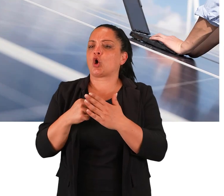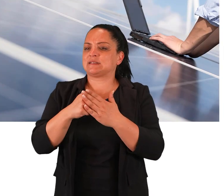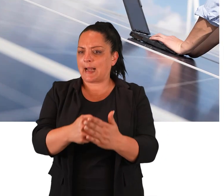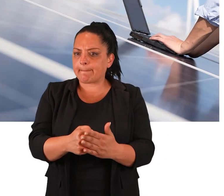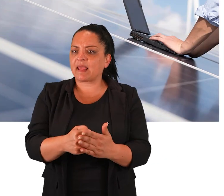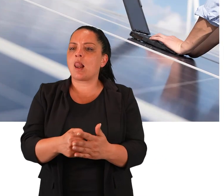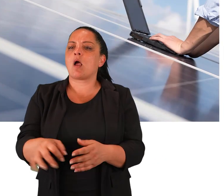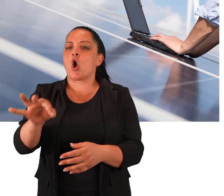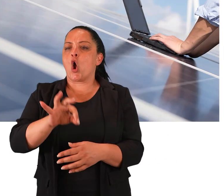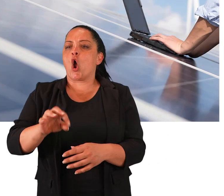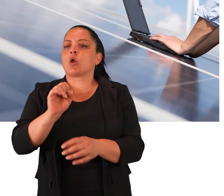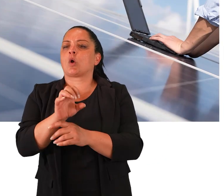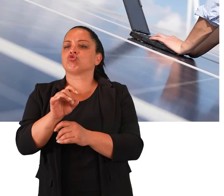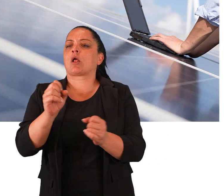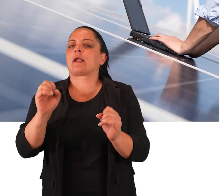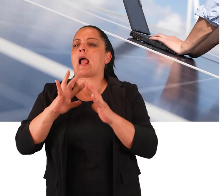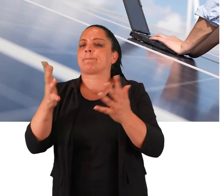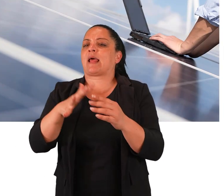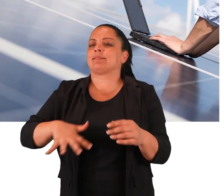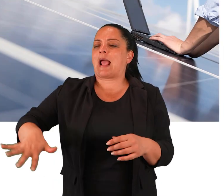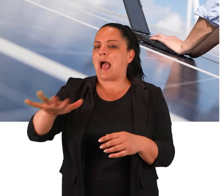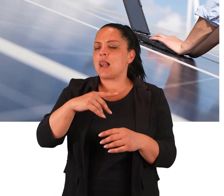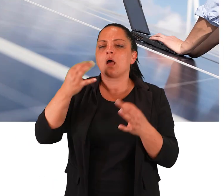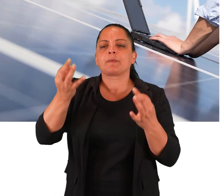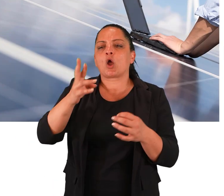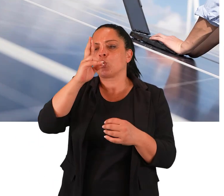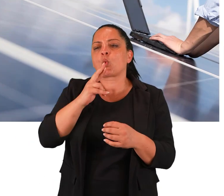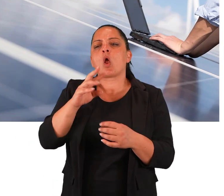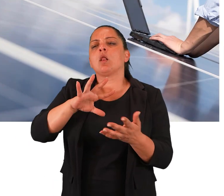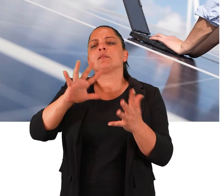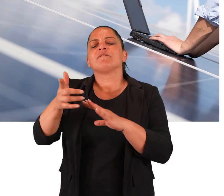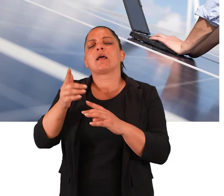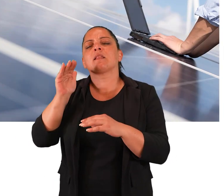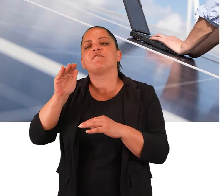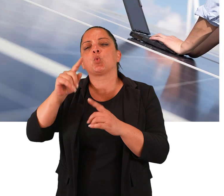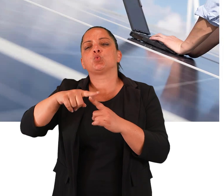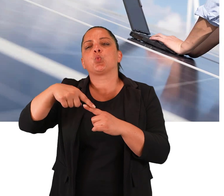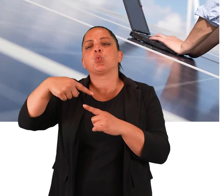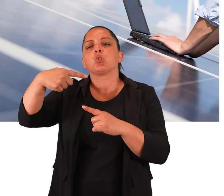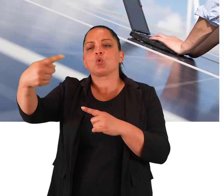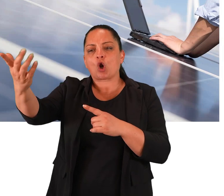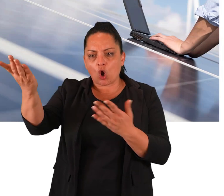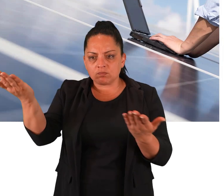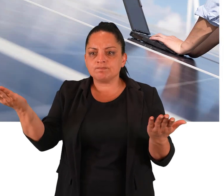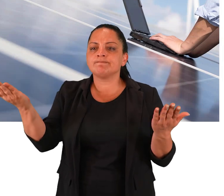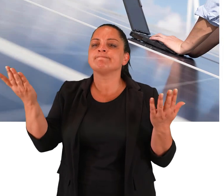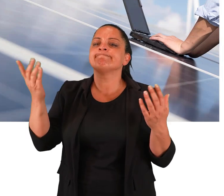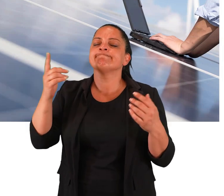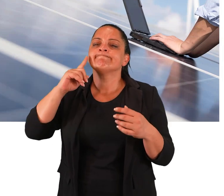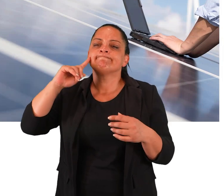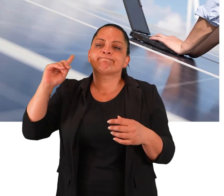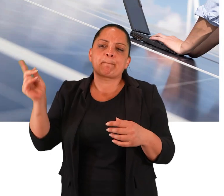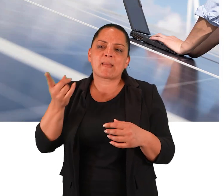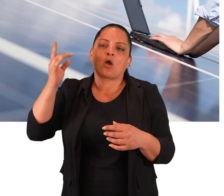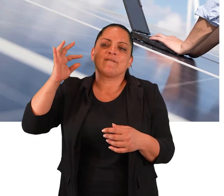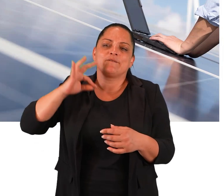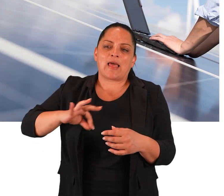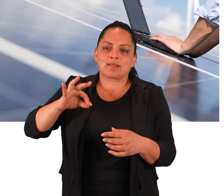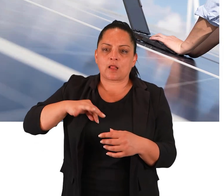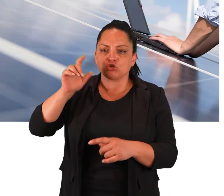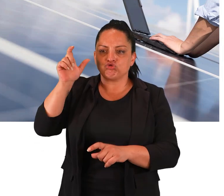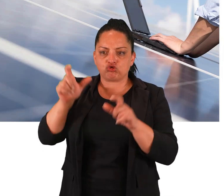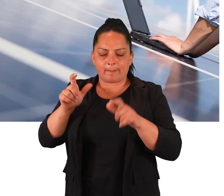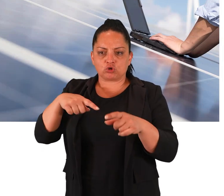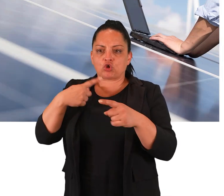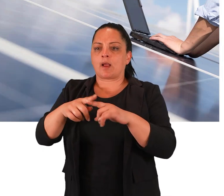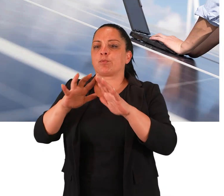management, or environmental education, each role contributes to building a more future that benefits